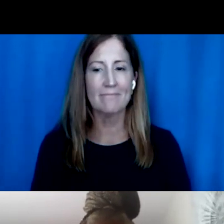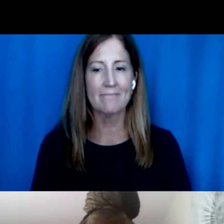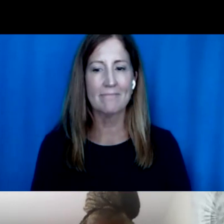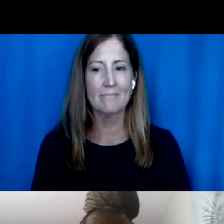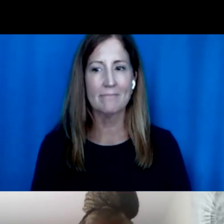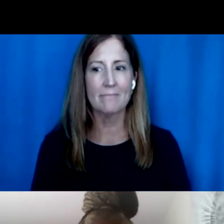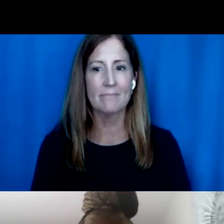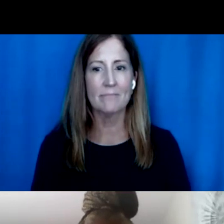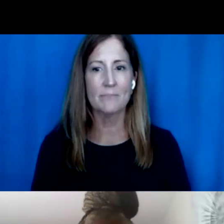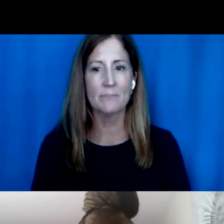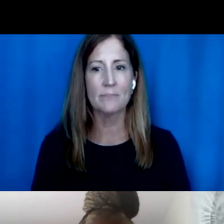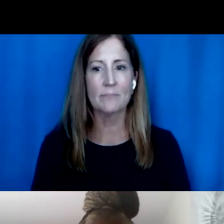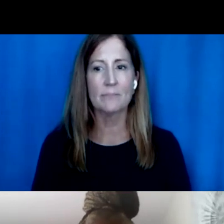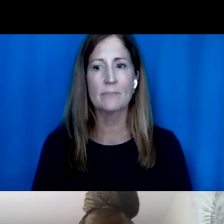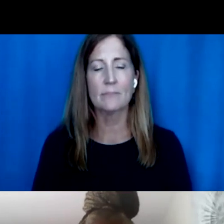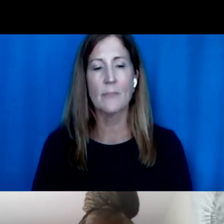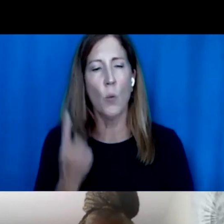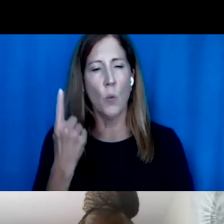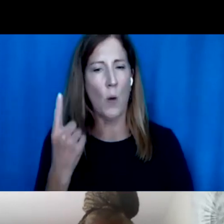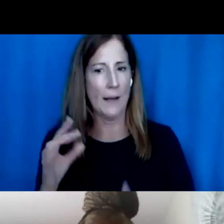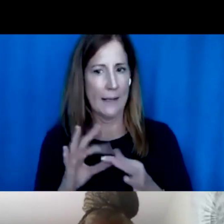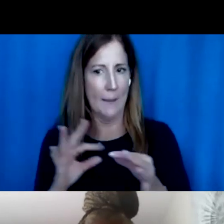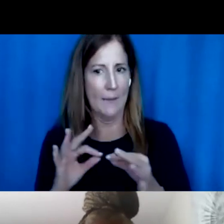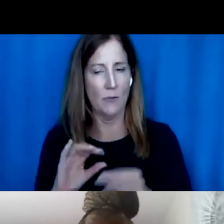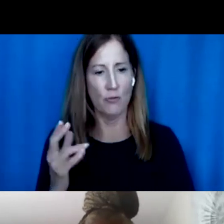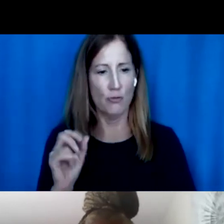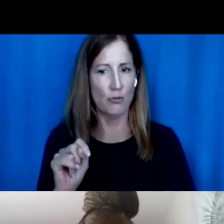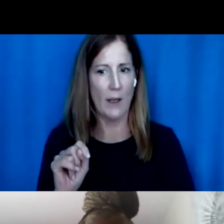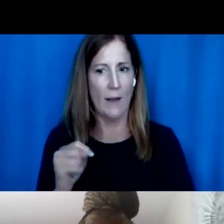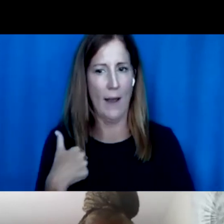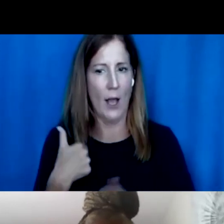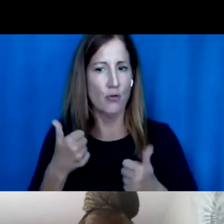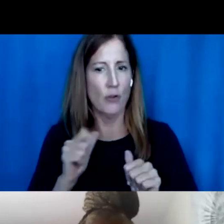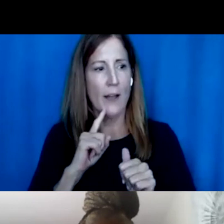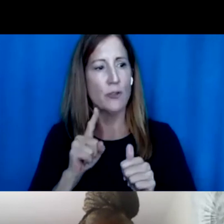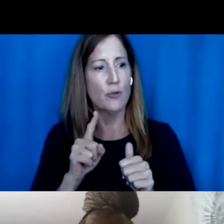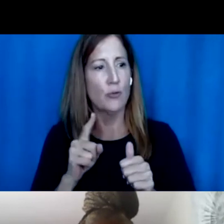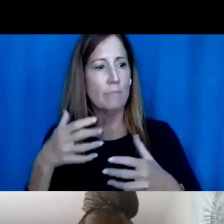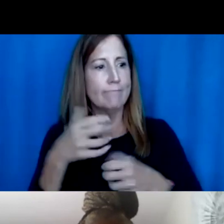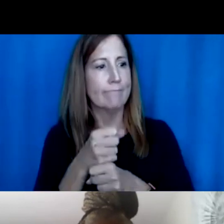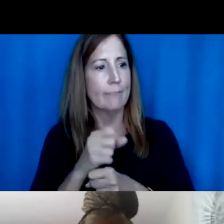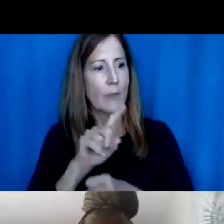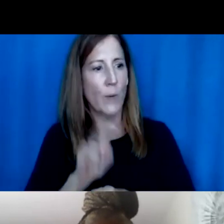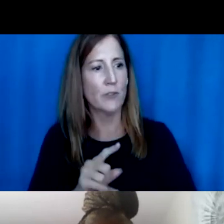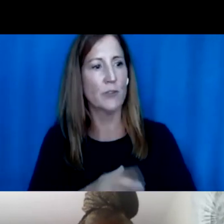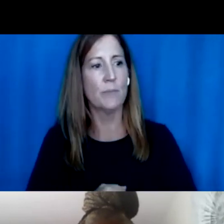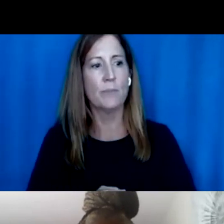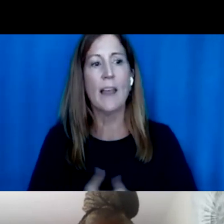So there's one comment in the chat. I'll do my best to read you the question. So thank